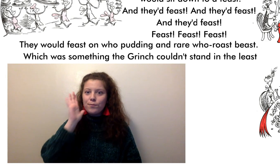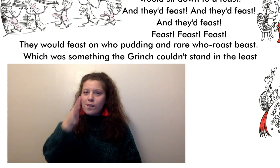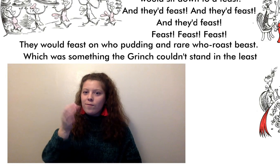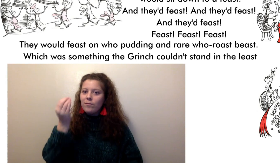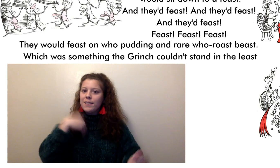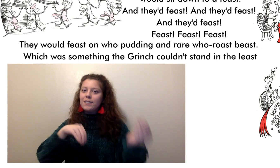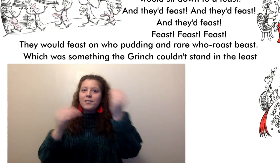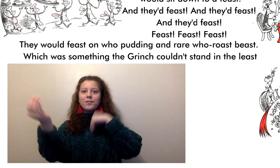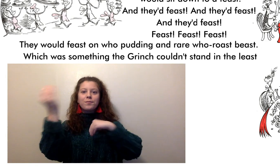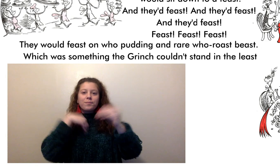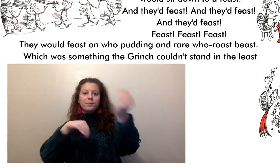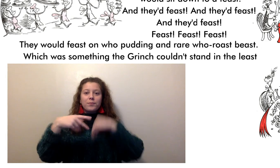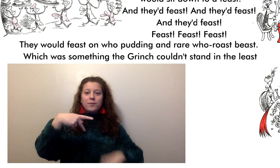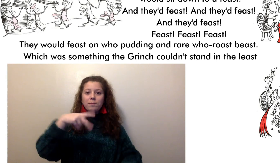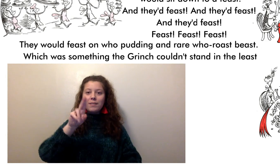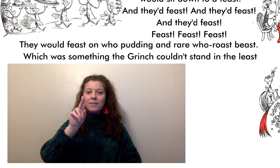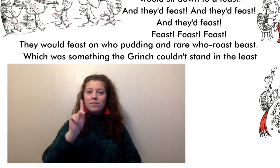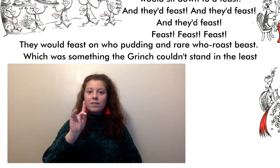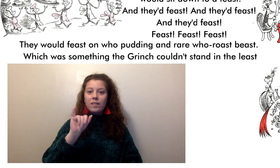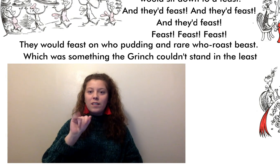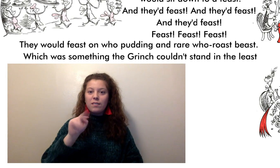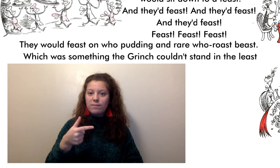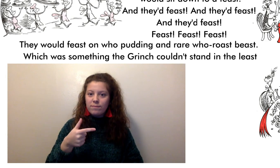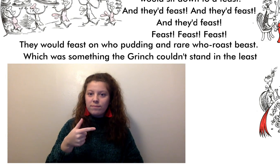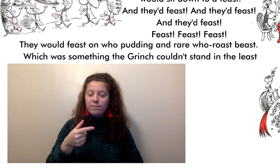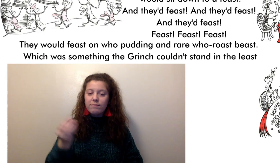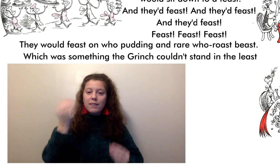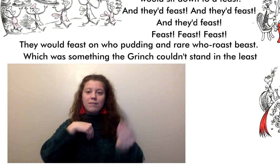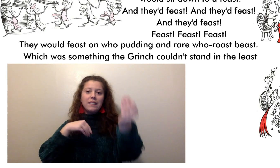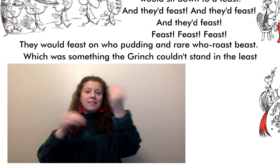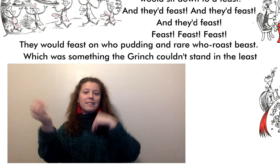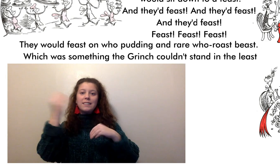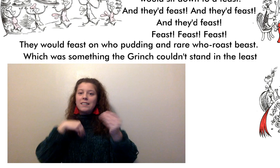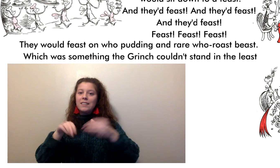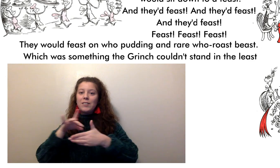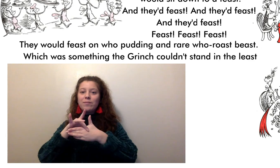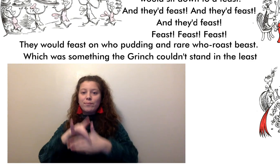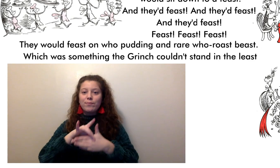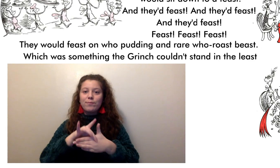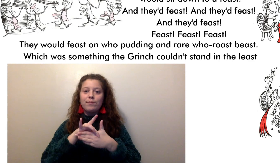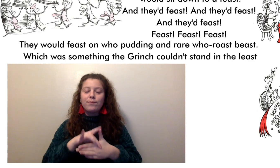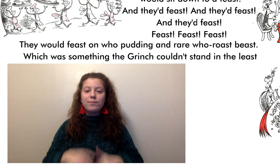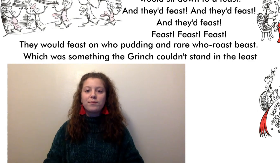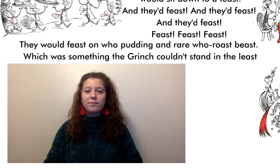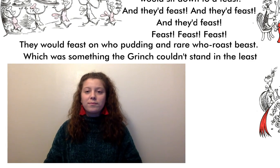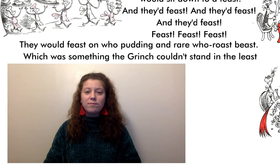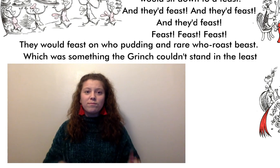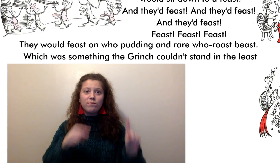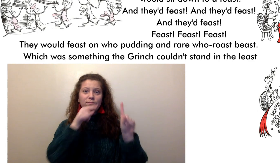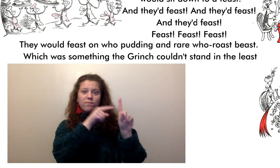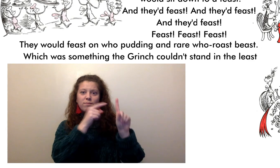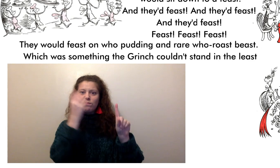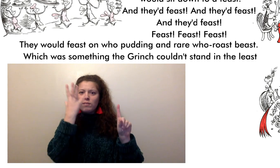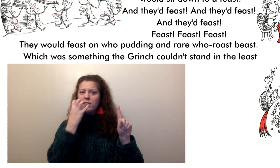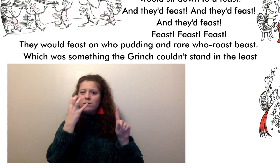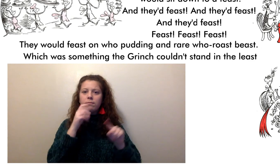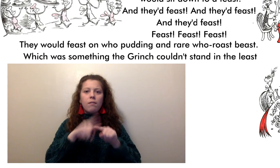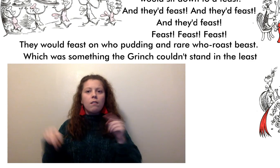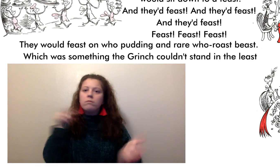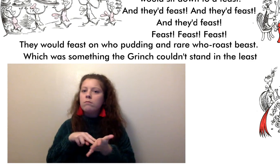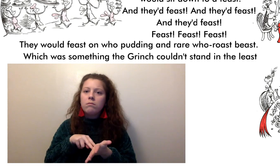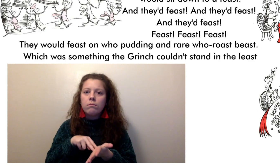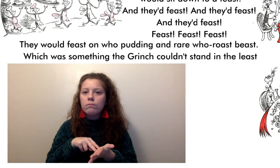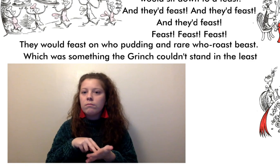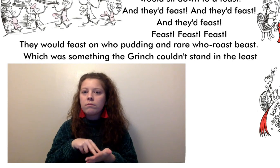They would feast on Who pudding and rare Who roast beast, which was something the Grinch couldn't stand in the least.